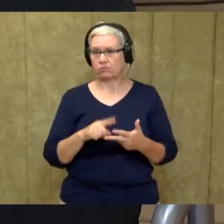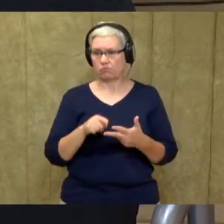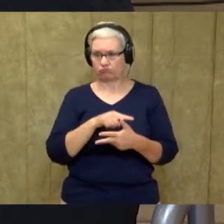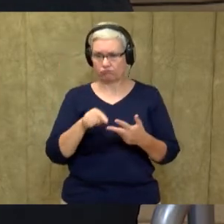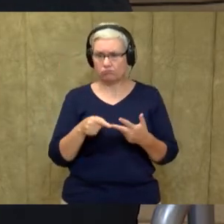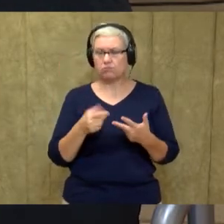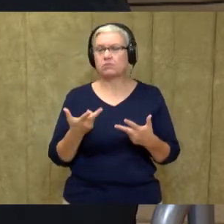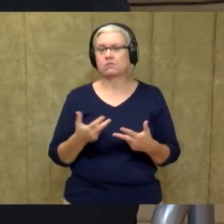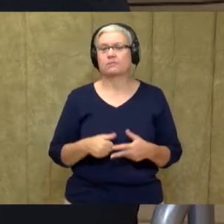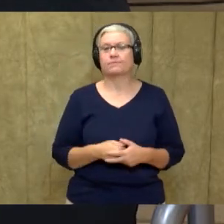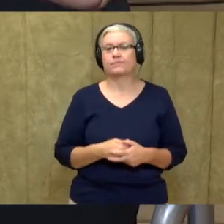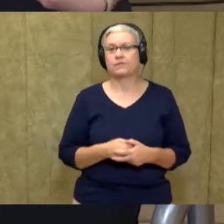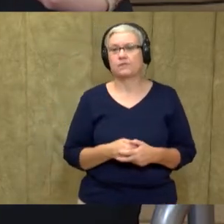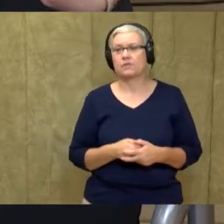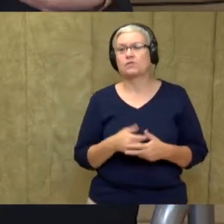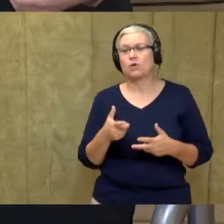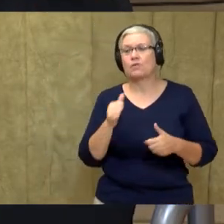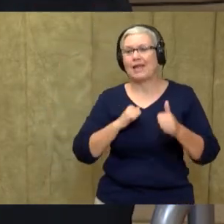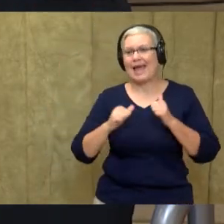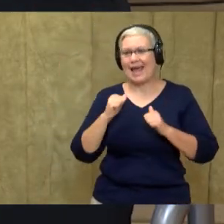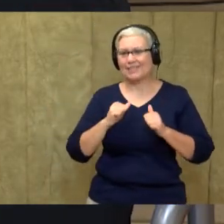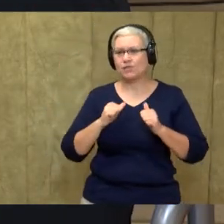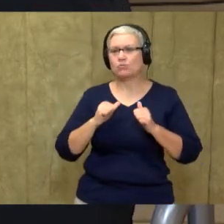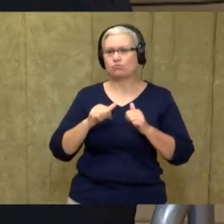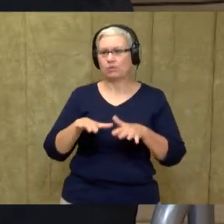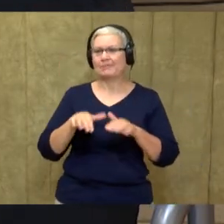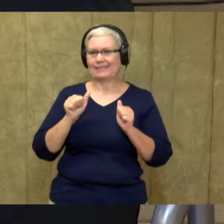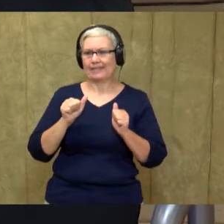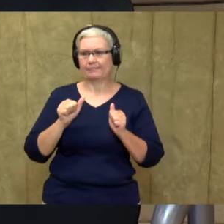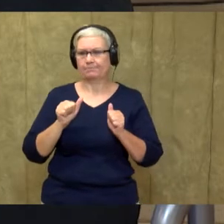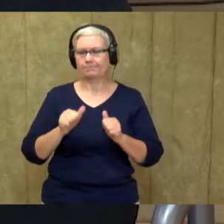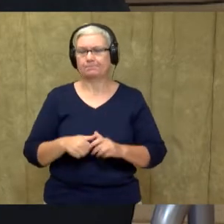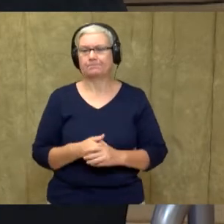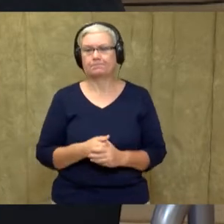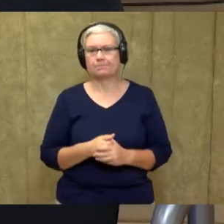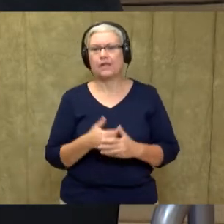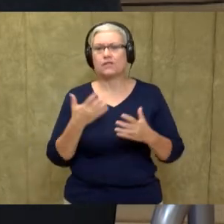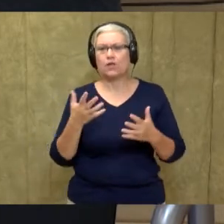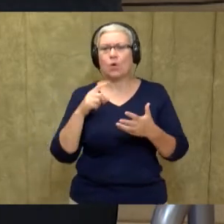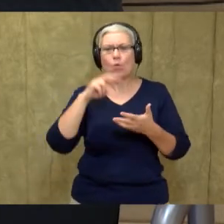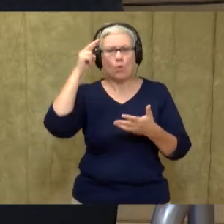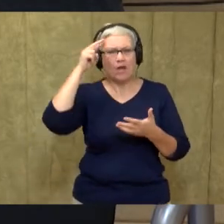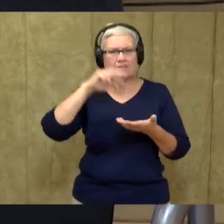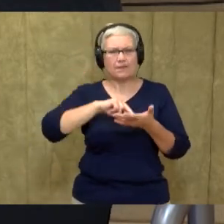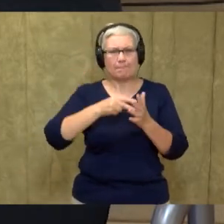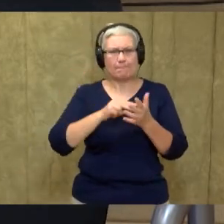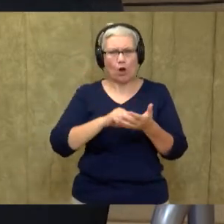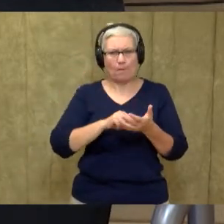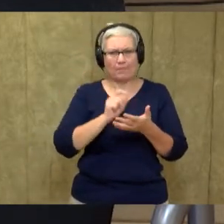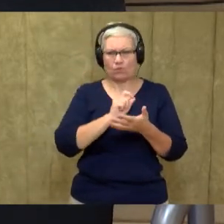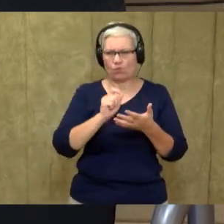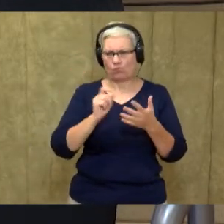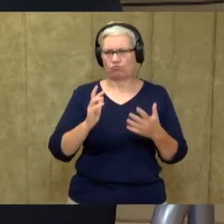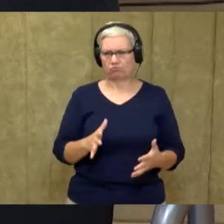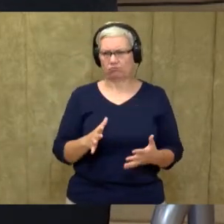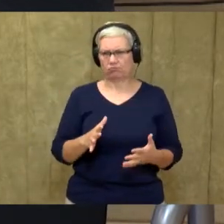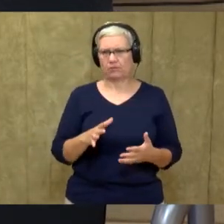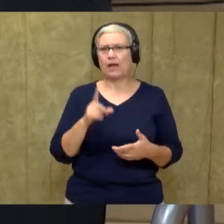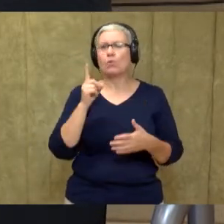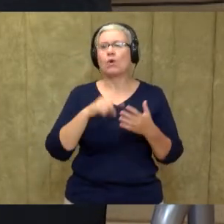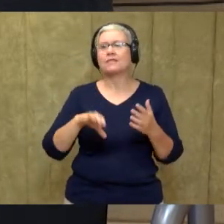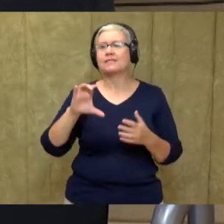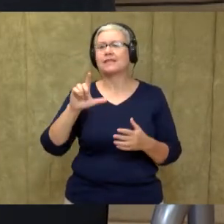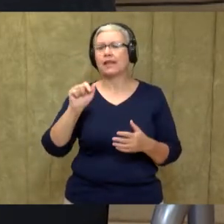that somebody will take action. So think about his purpose for writing and what is it that he is claiming in this